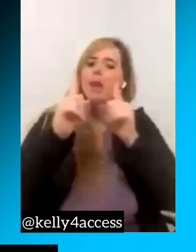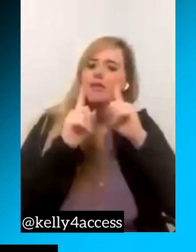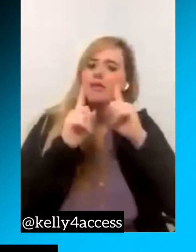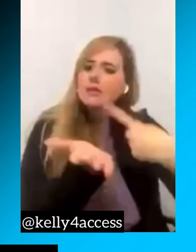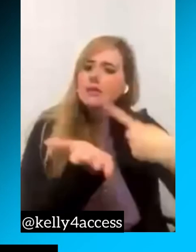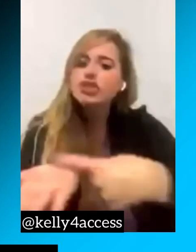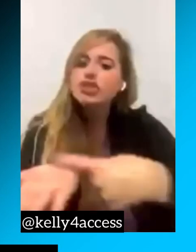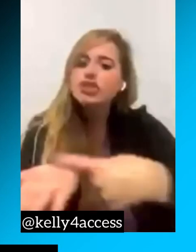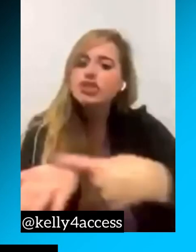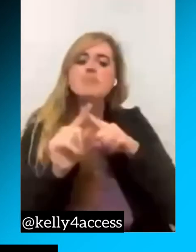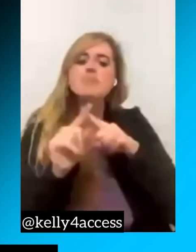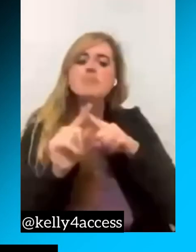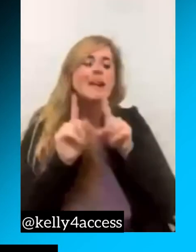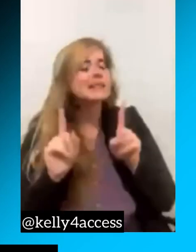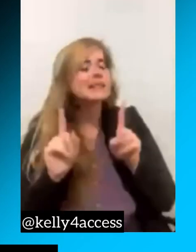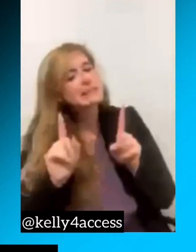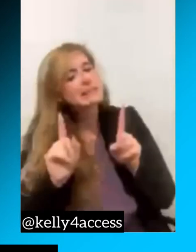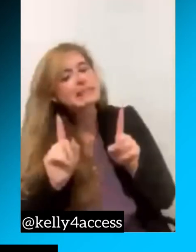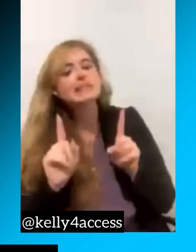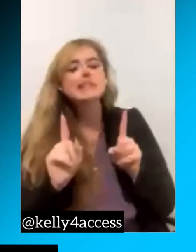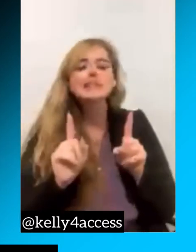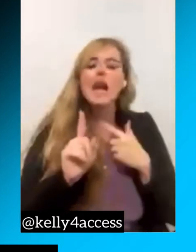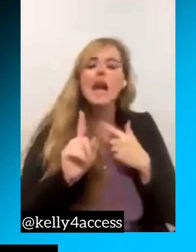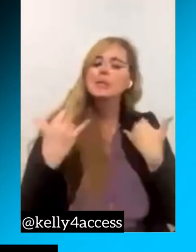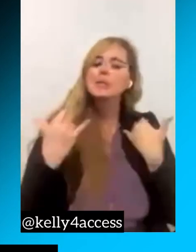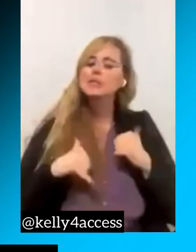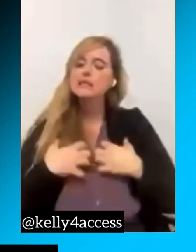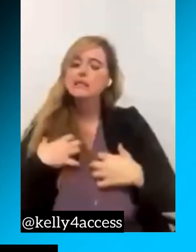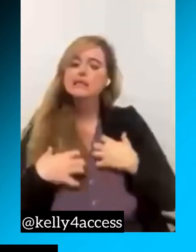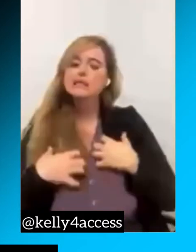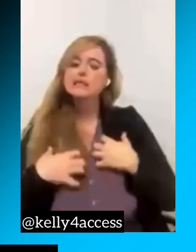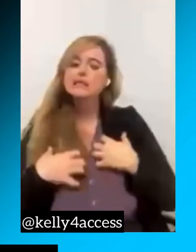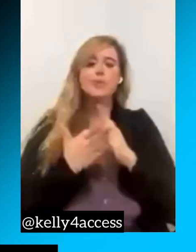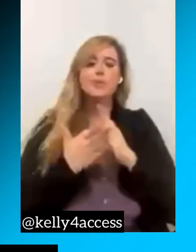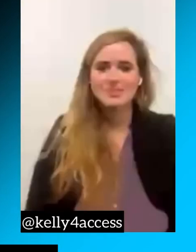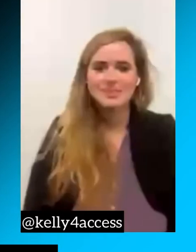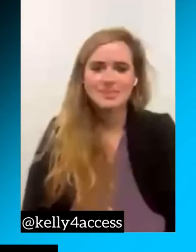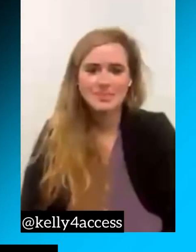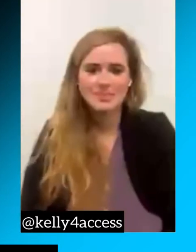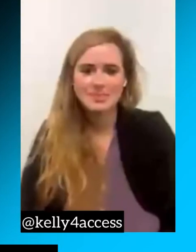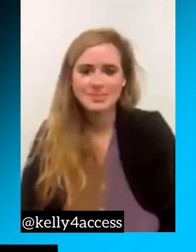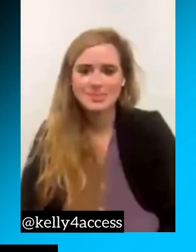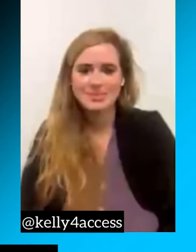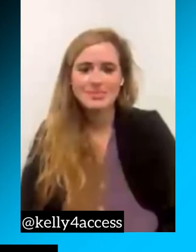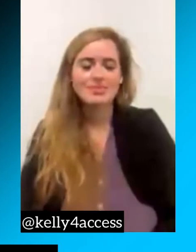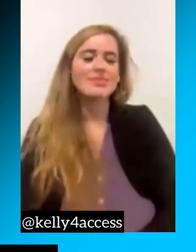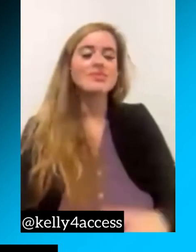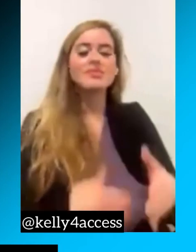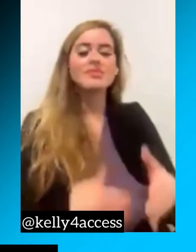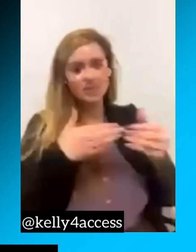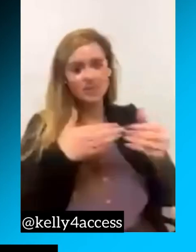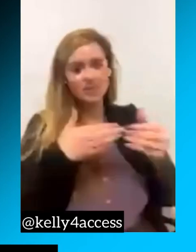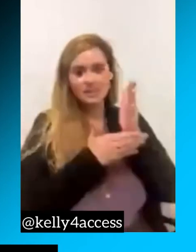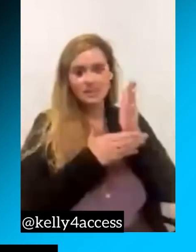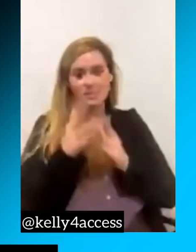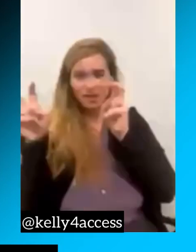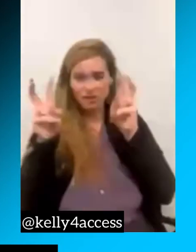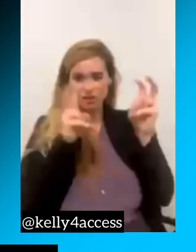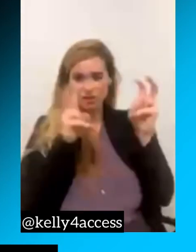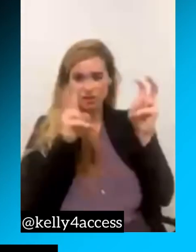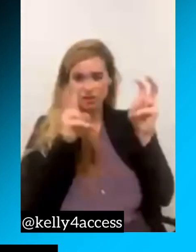but I have a lot of criticisms about it after reading it. So some of the issues that I have with it is